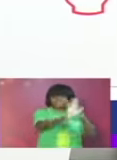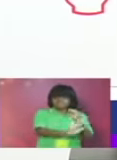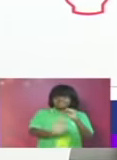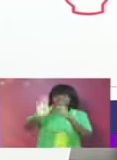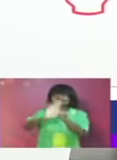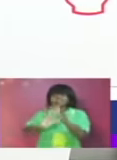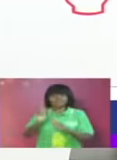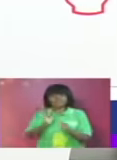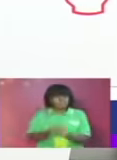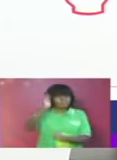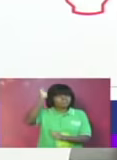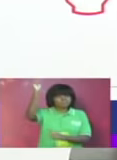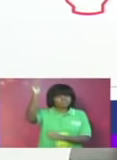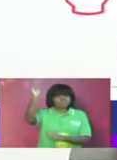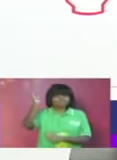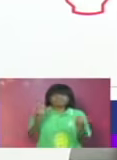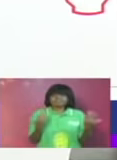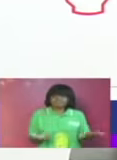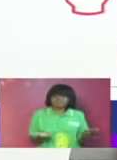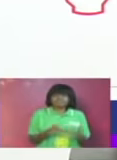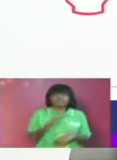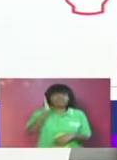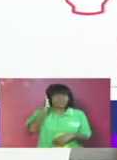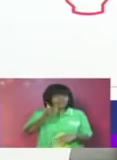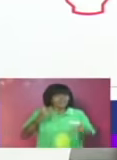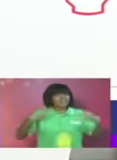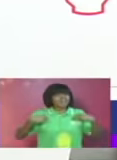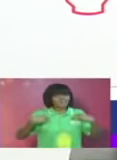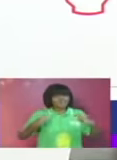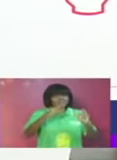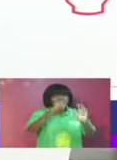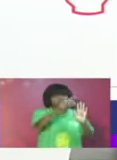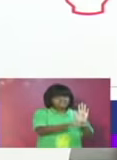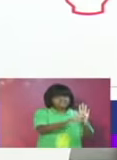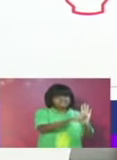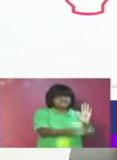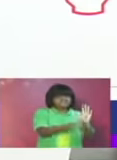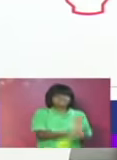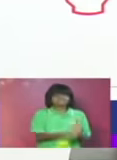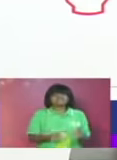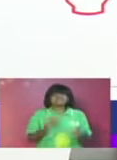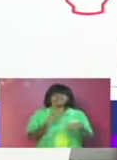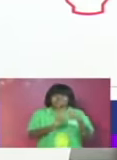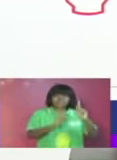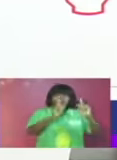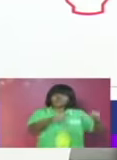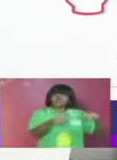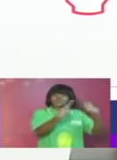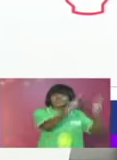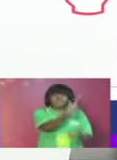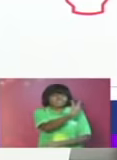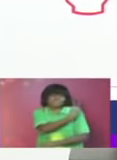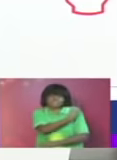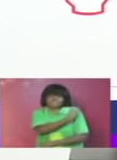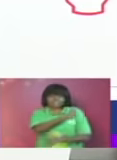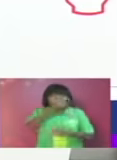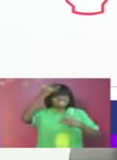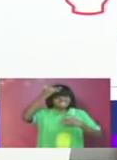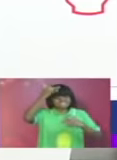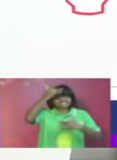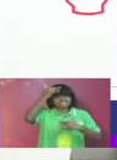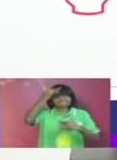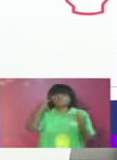of patients that enter the hospital system on a daily basis. The Honourable Minister will go into details on our